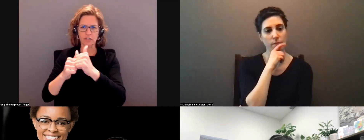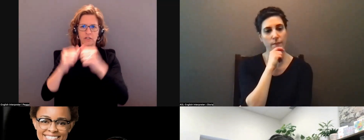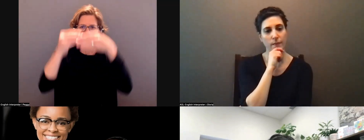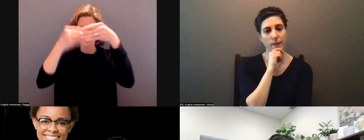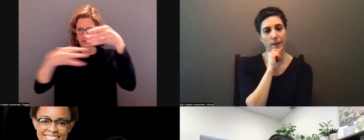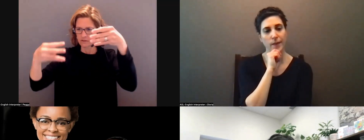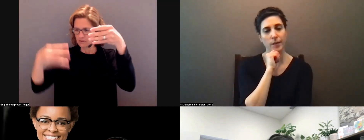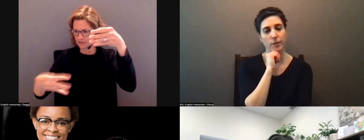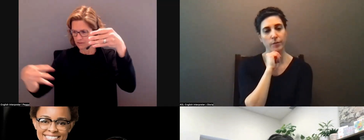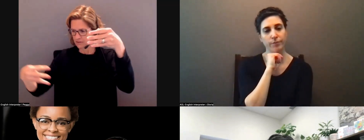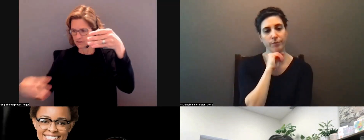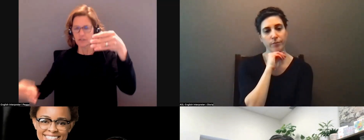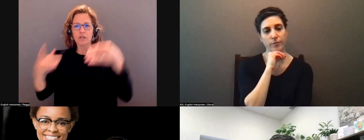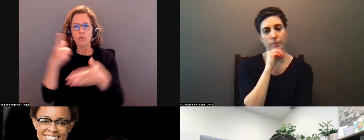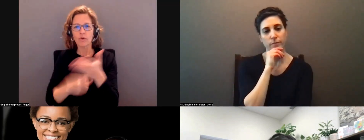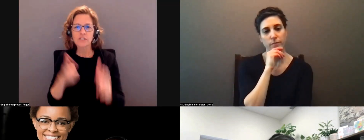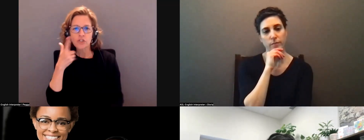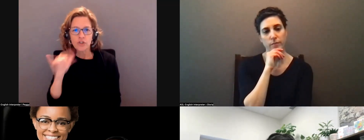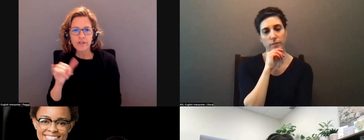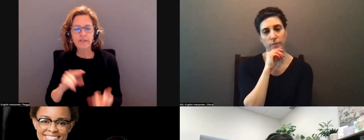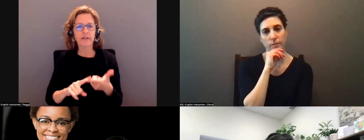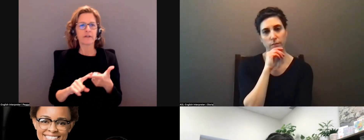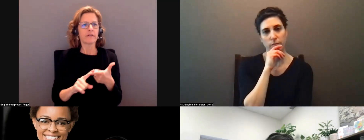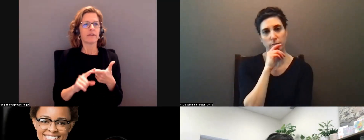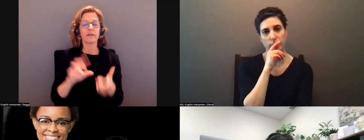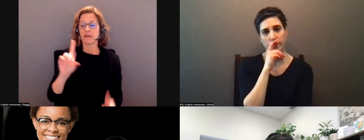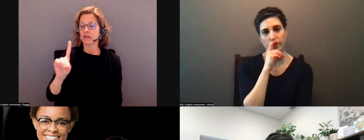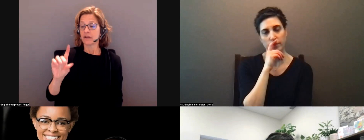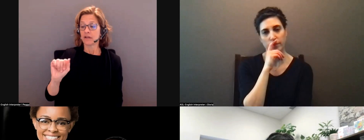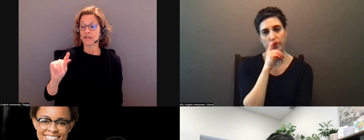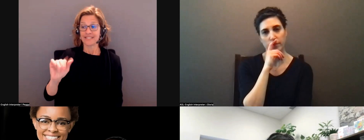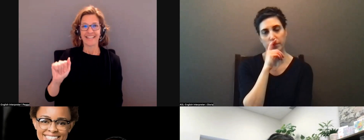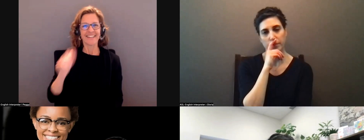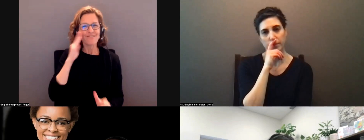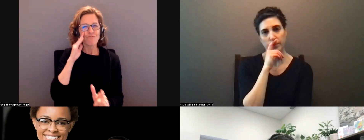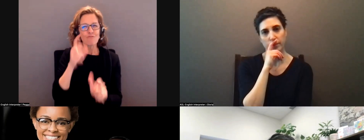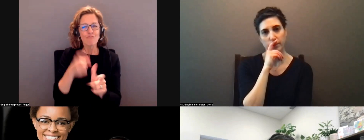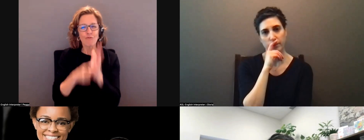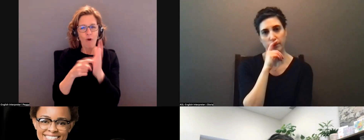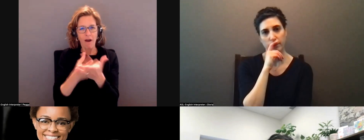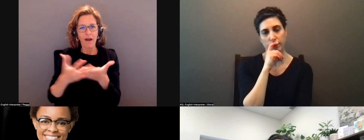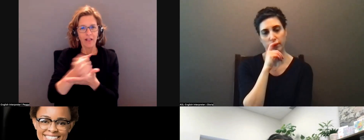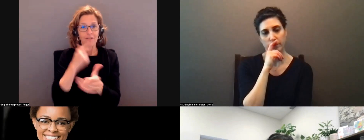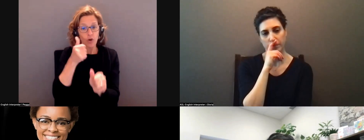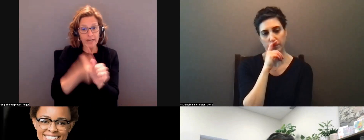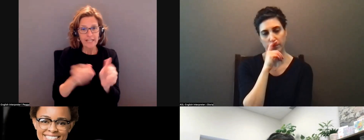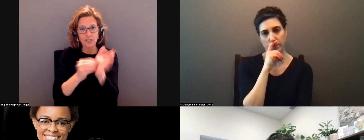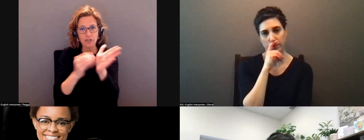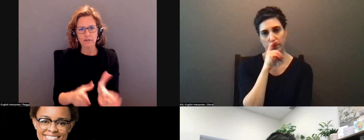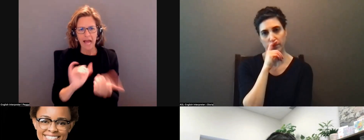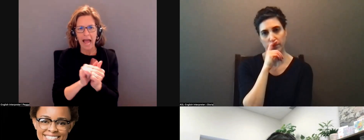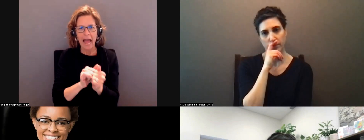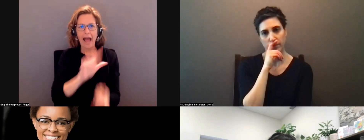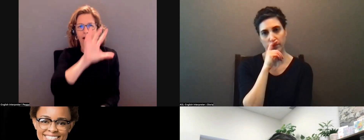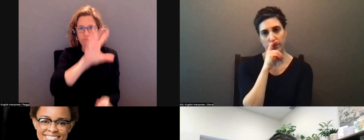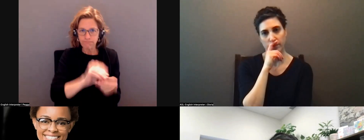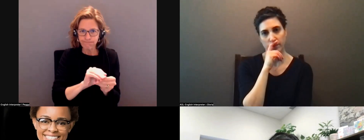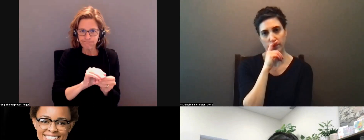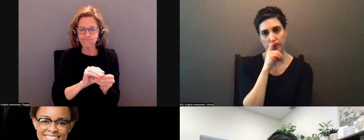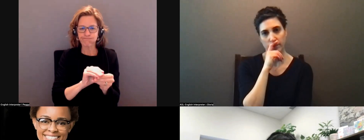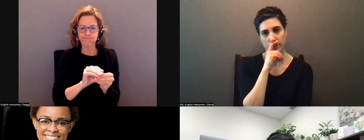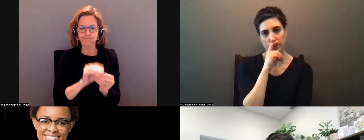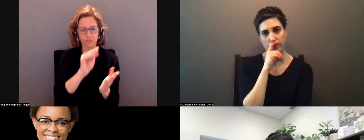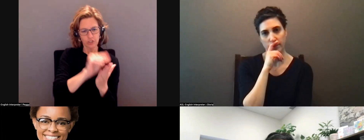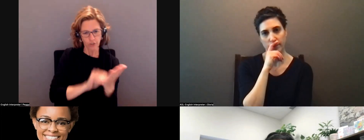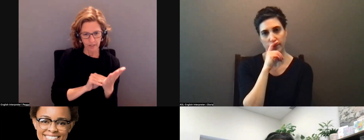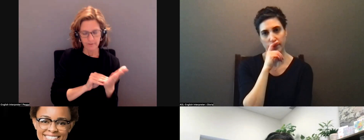different components of data that we have to collect for each learner, how do we manage documenting some of the